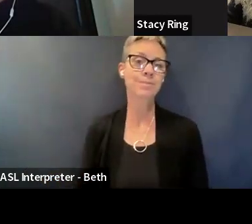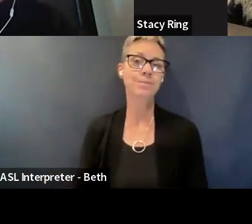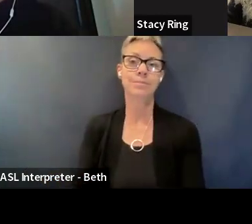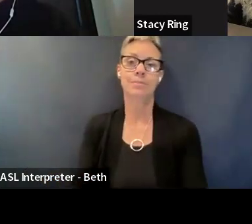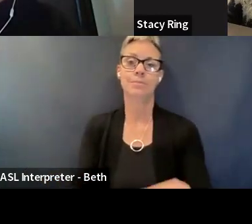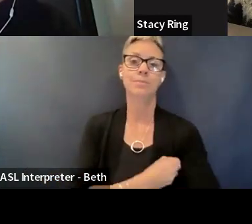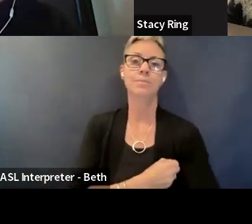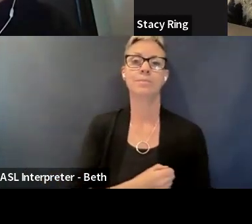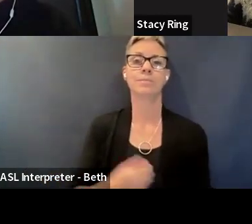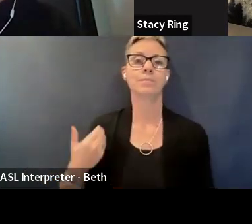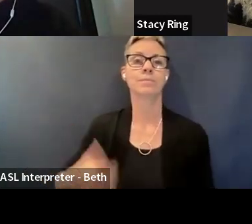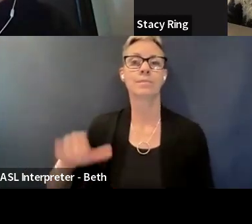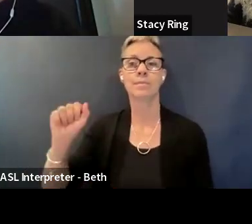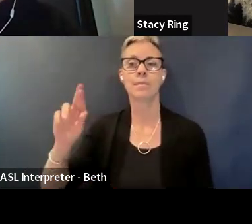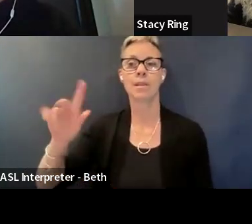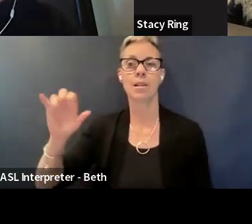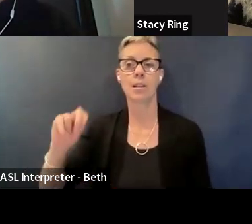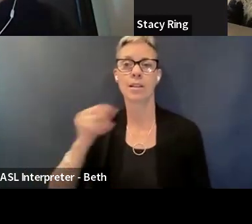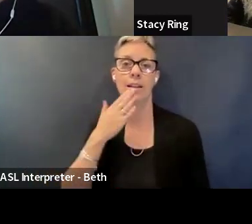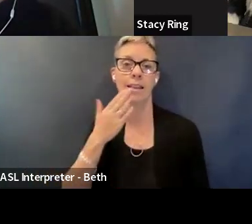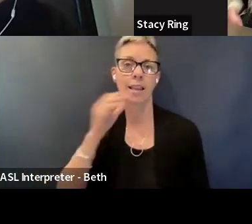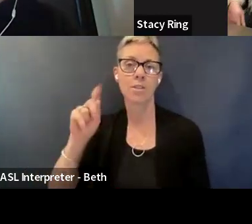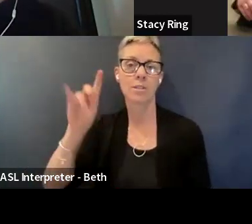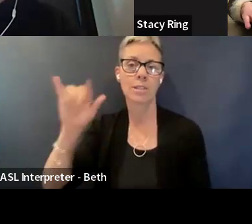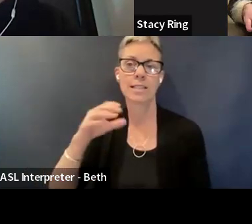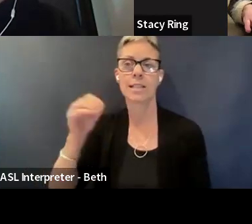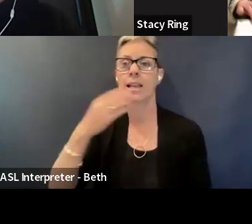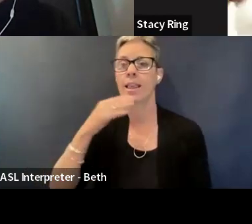Thank you, Stacy. And thank you, Wendy, for